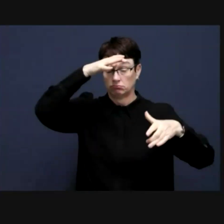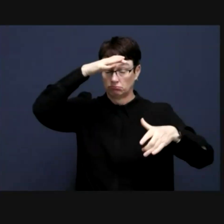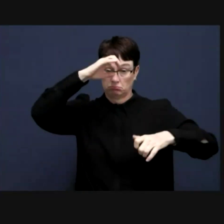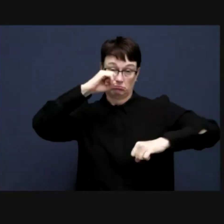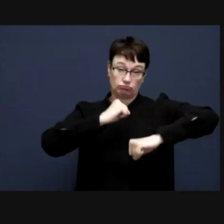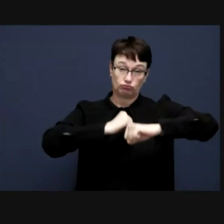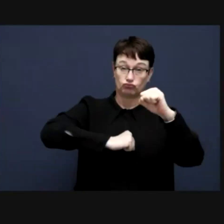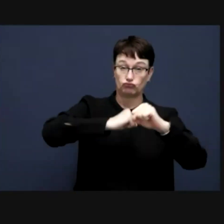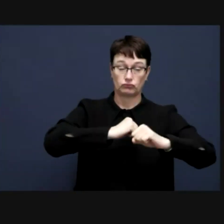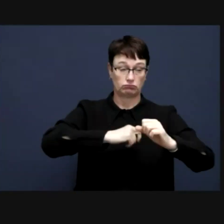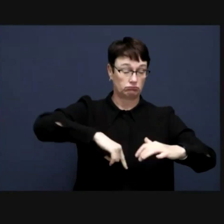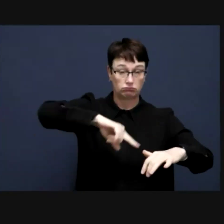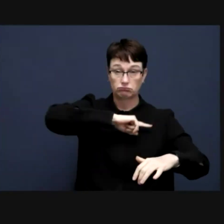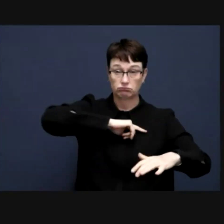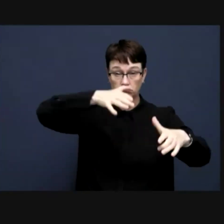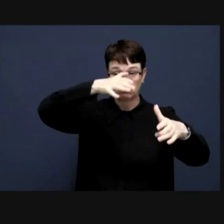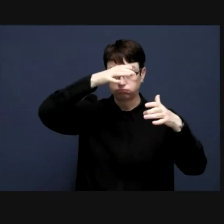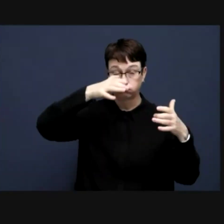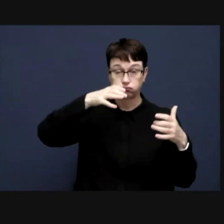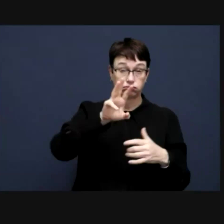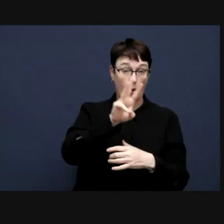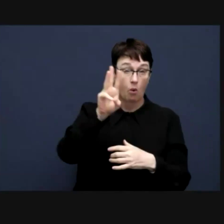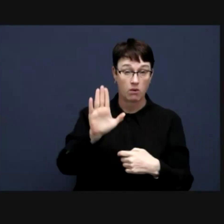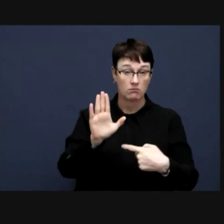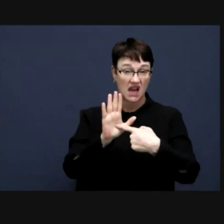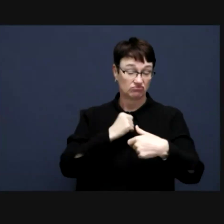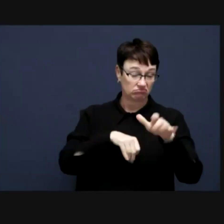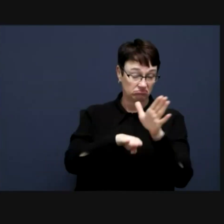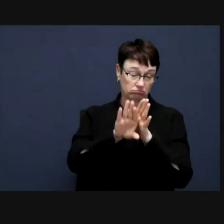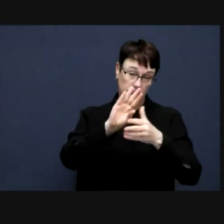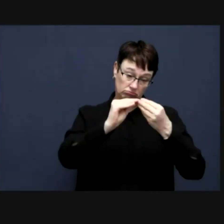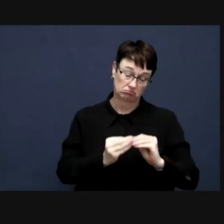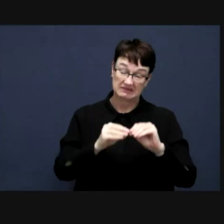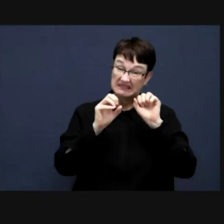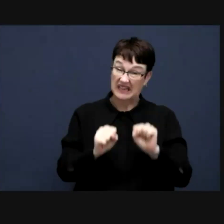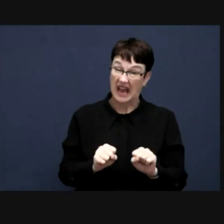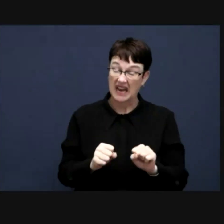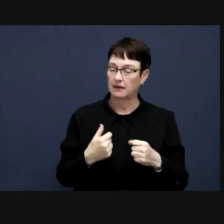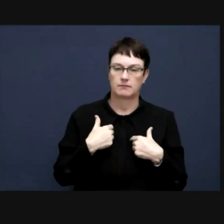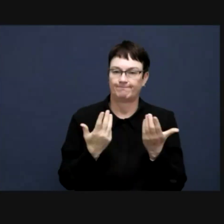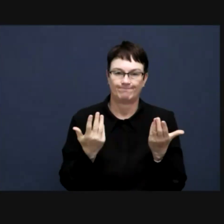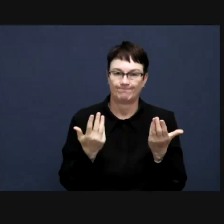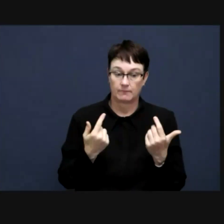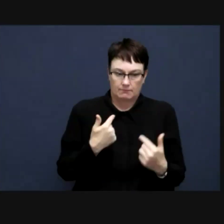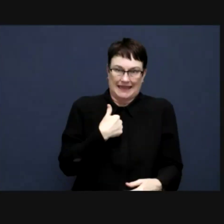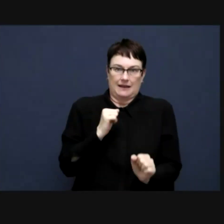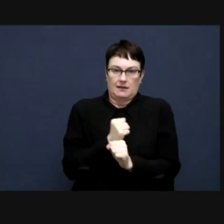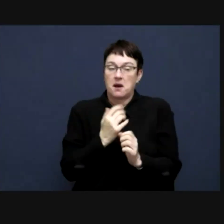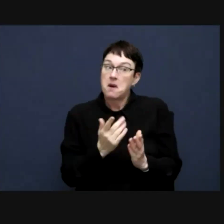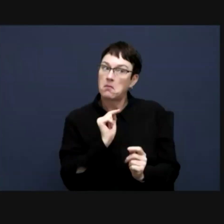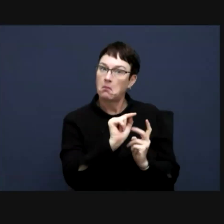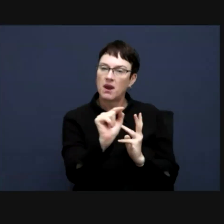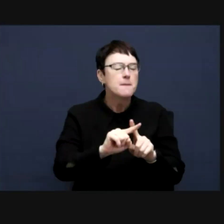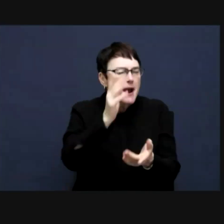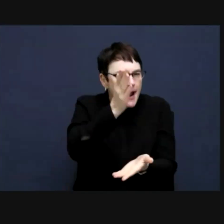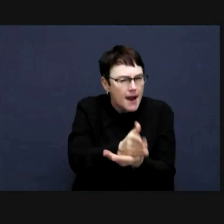architects. Some of us are, not me. So it's important that we cooperate with academia, with